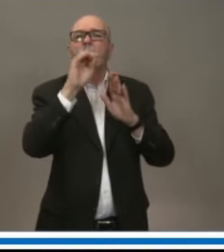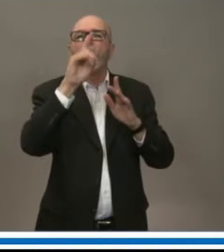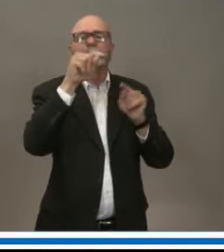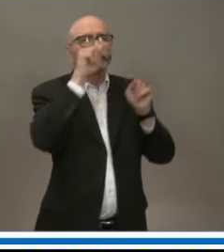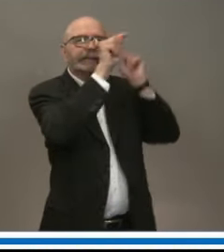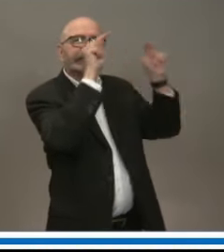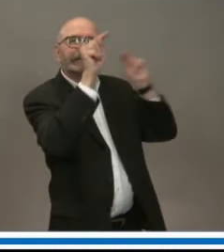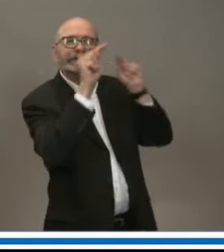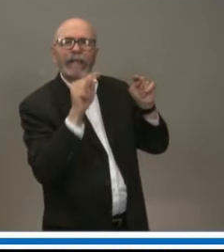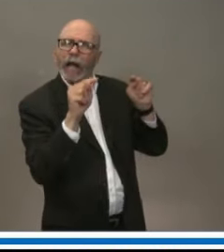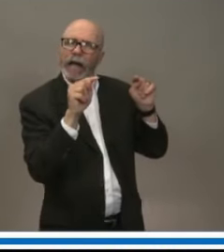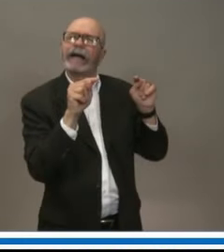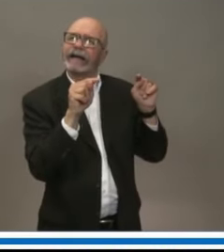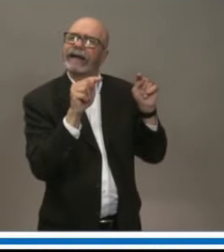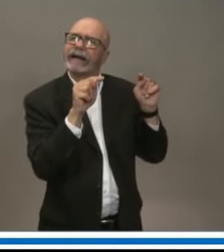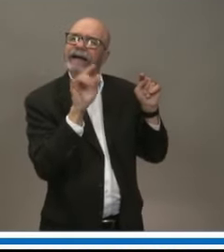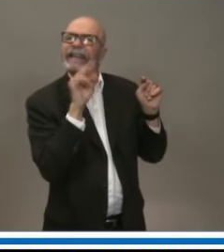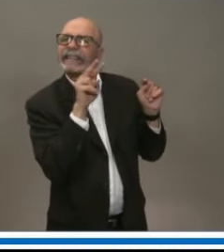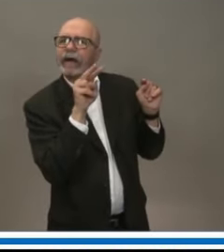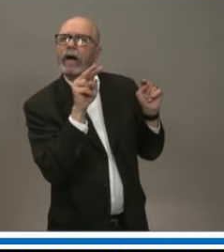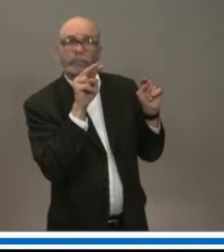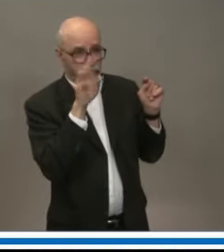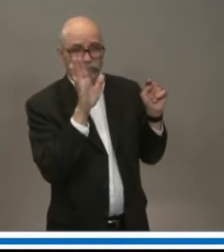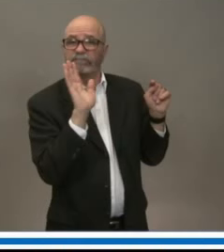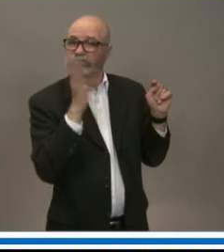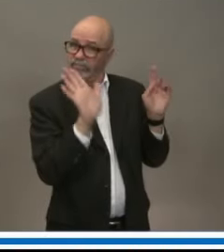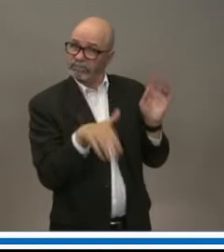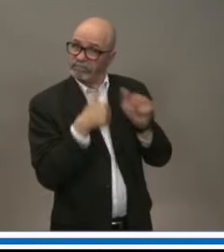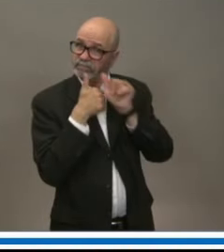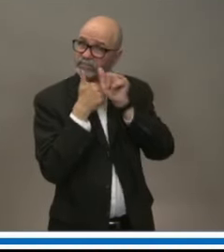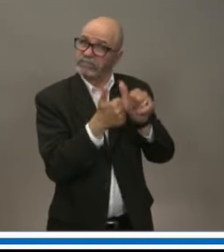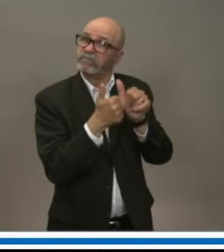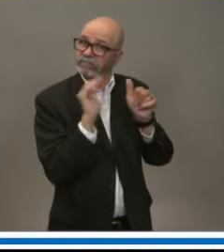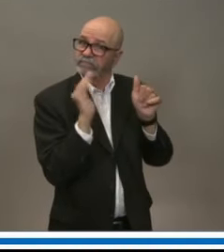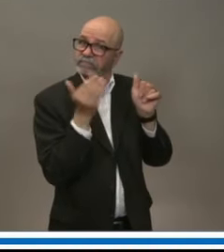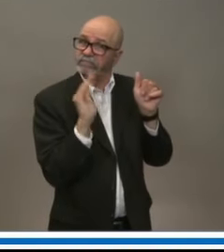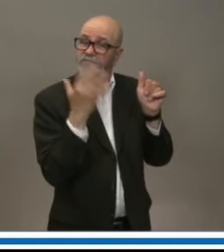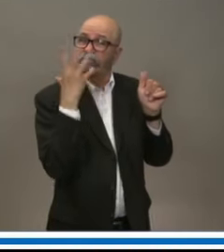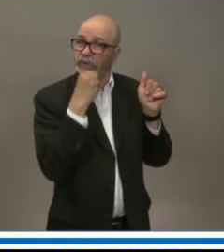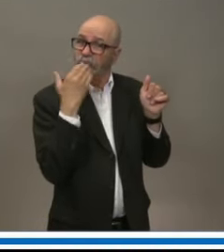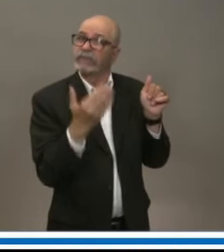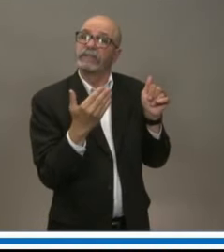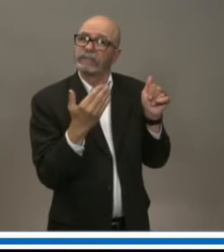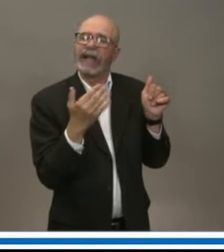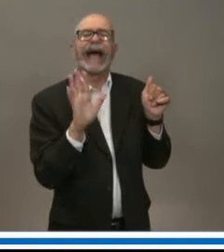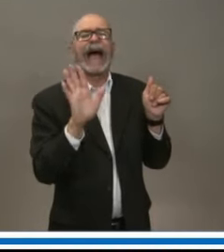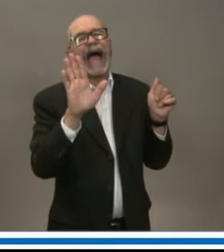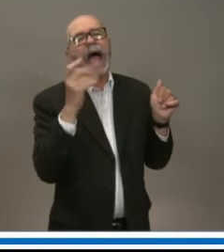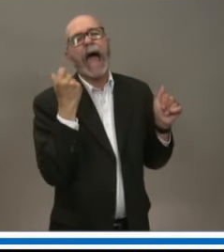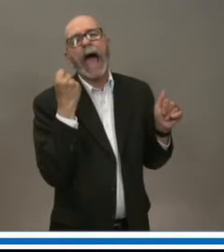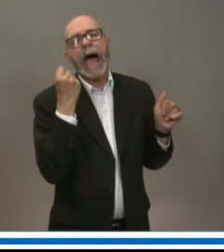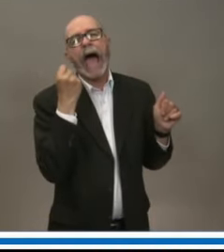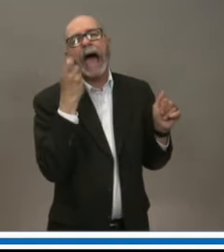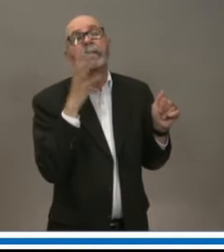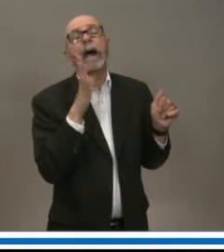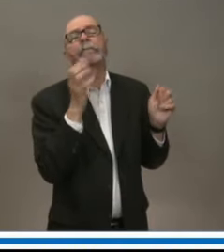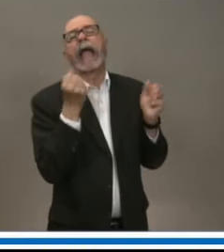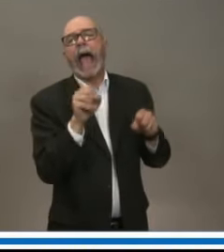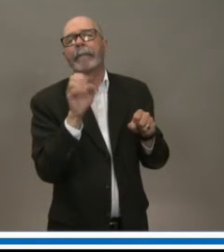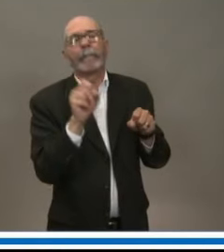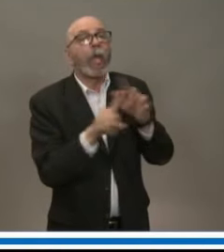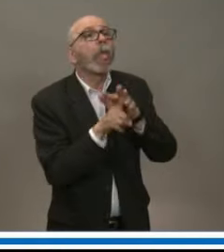of strong adherence to those public health measures. So we continue to have new cases, but we're not seeing that a dramatic spike in